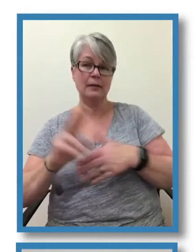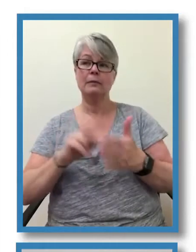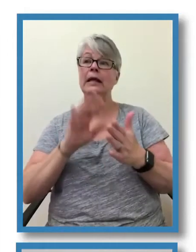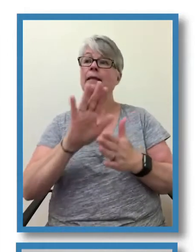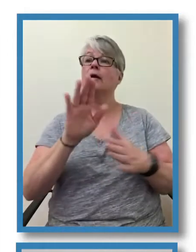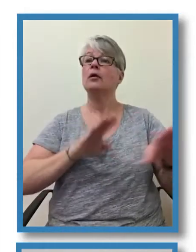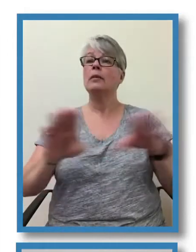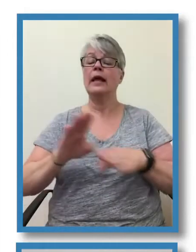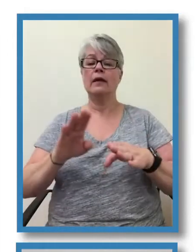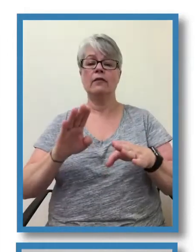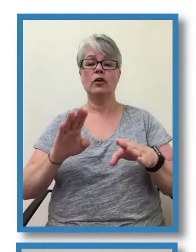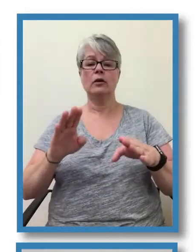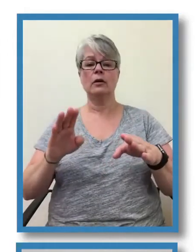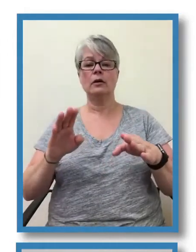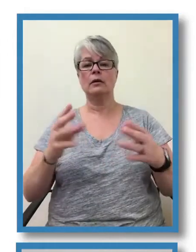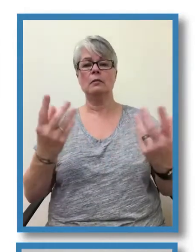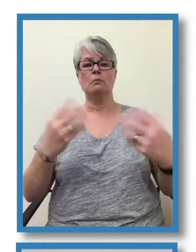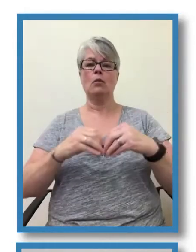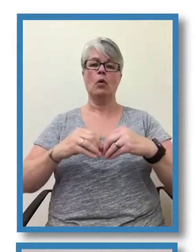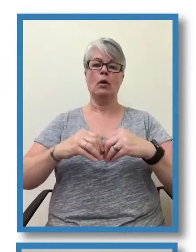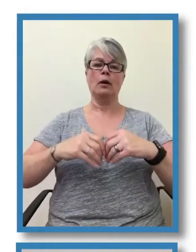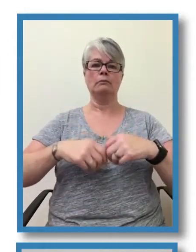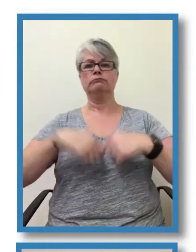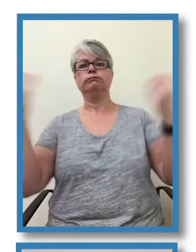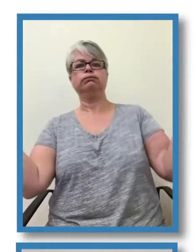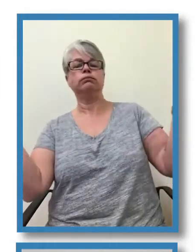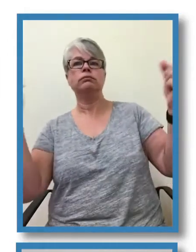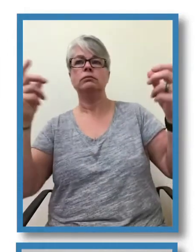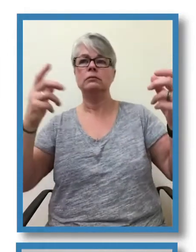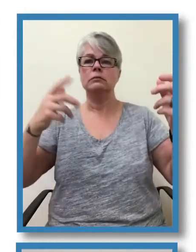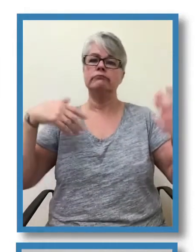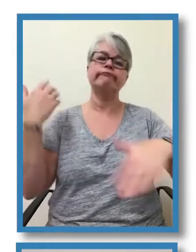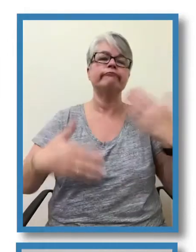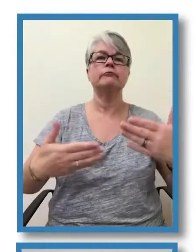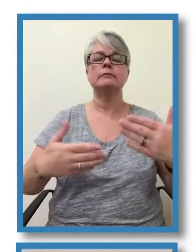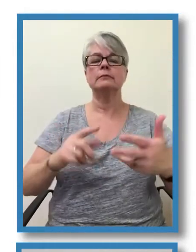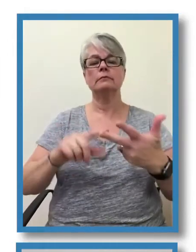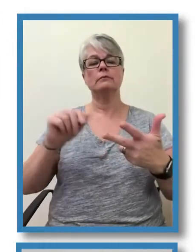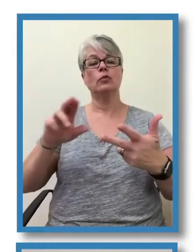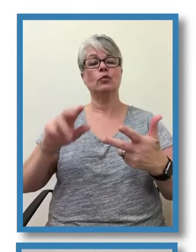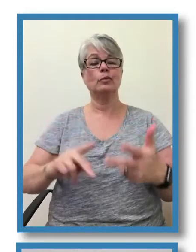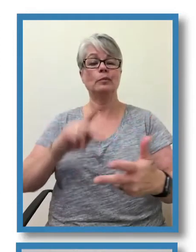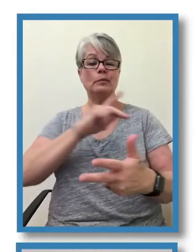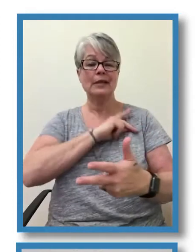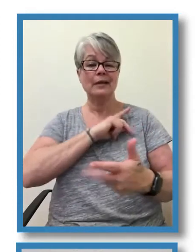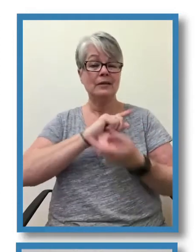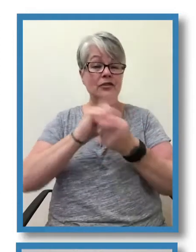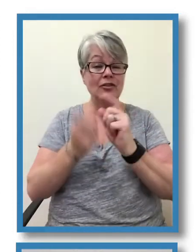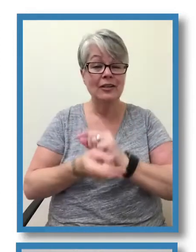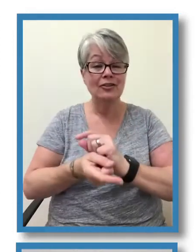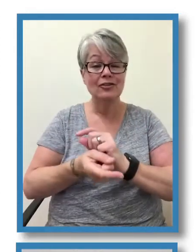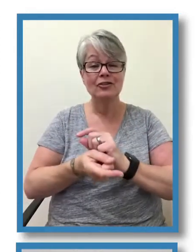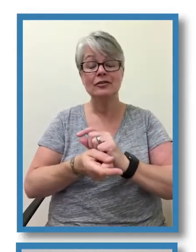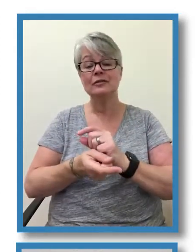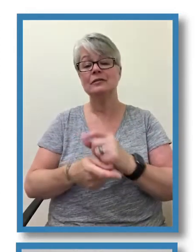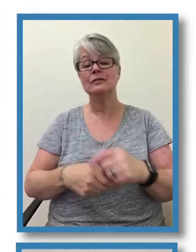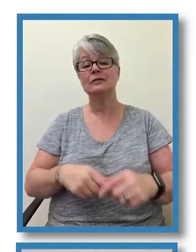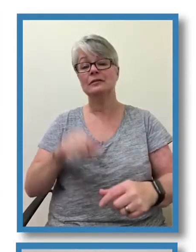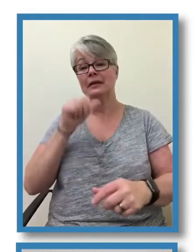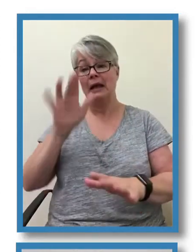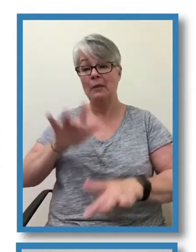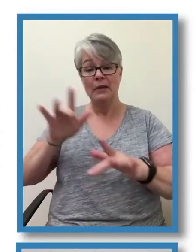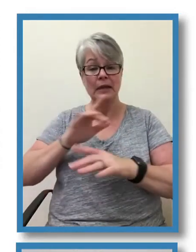done in London. Dr. Elizabeth Finger and her team, Christy Coleman is at the back there, and she's waving her